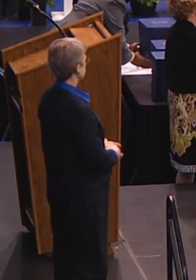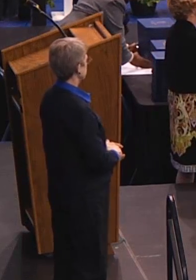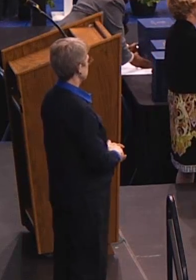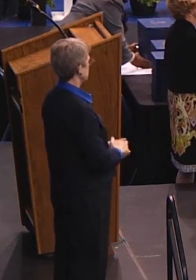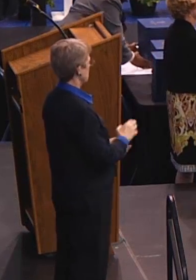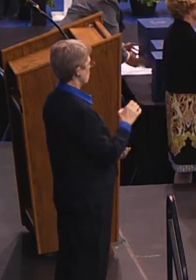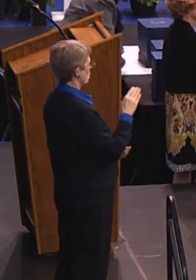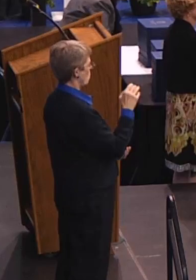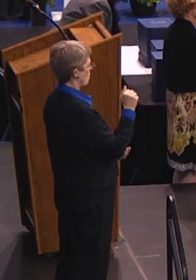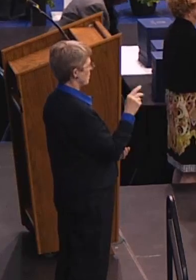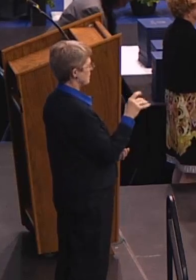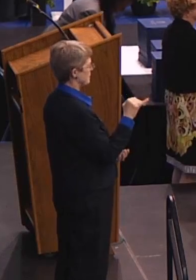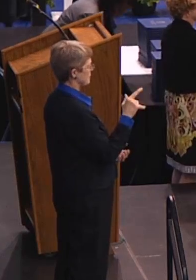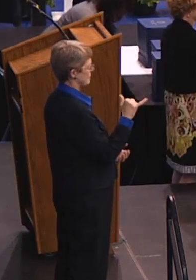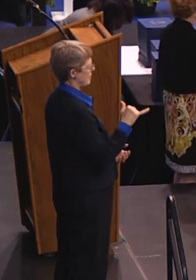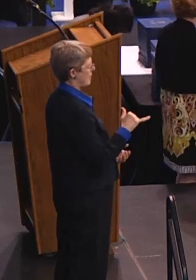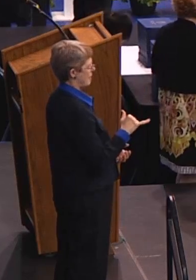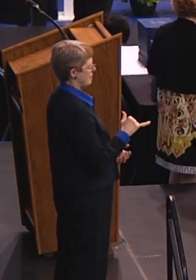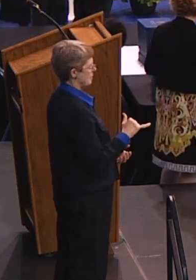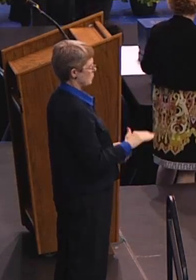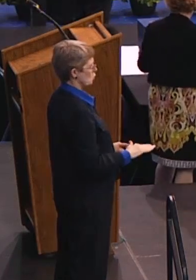Reva M. Daly, Child Development.